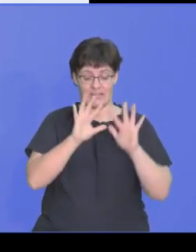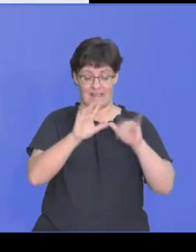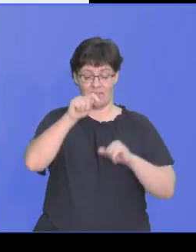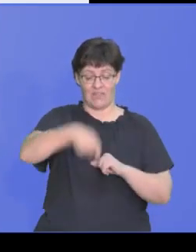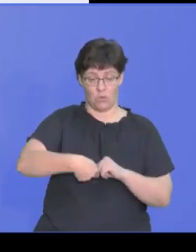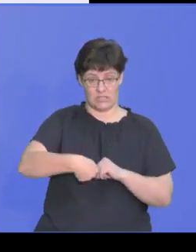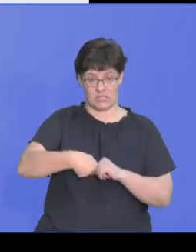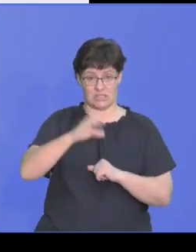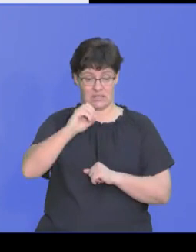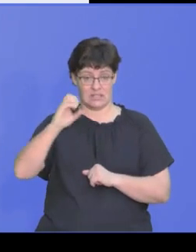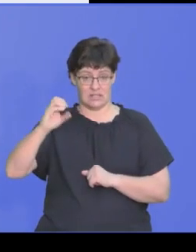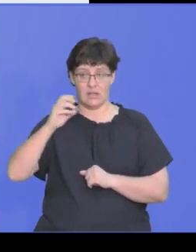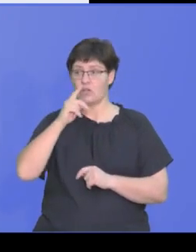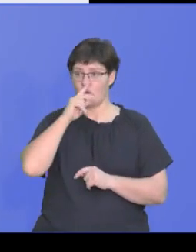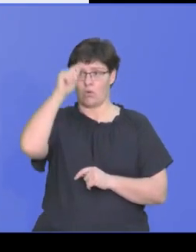that it's